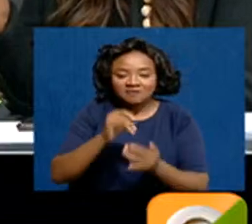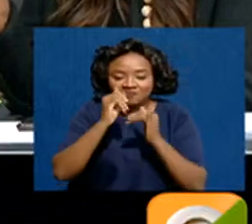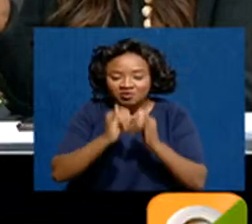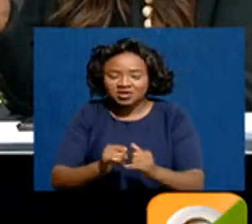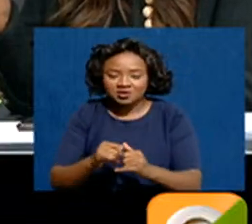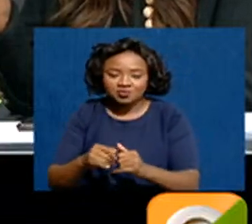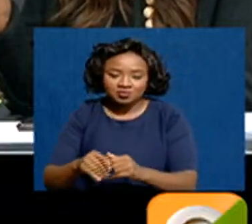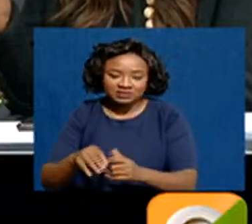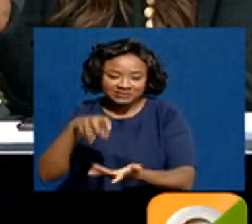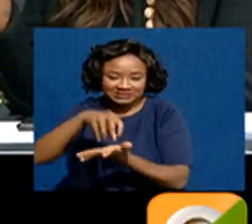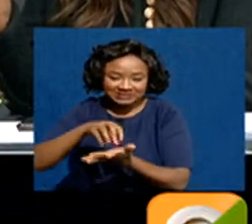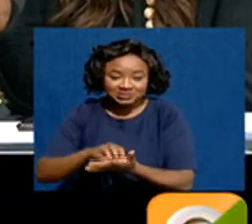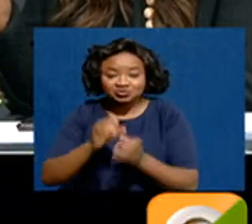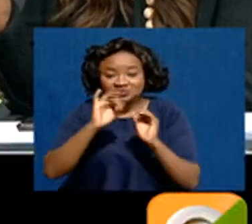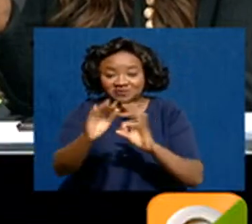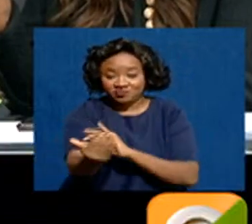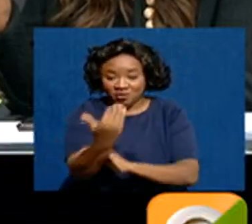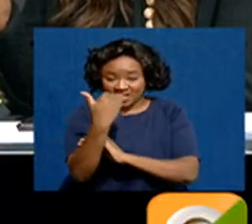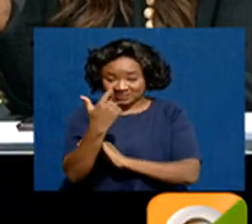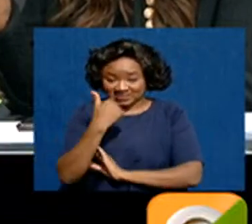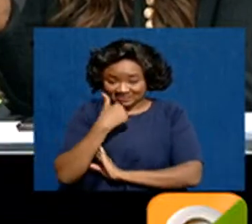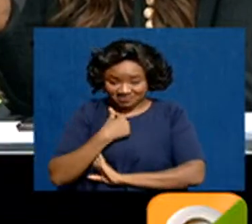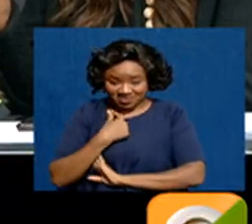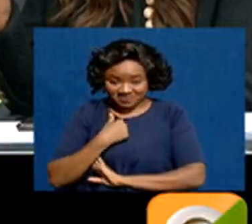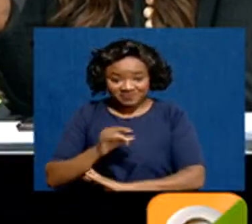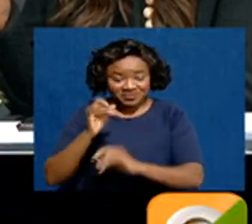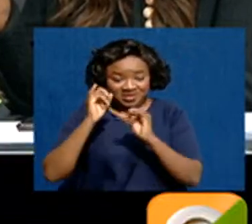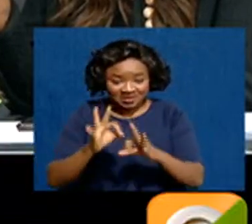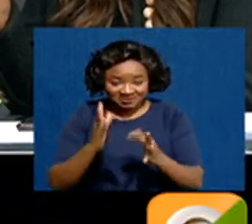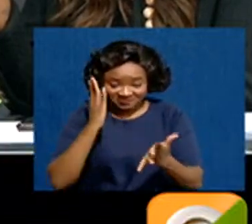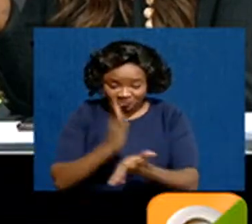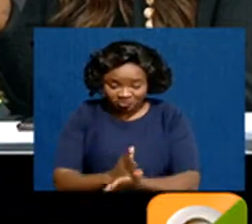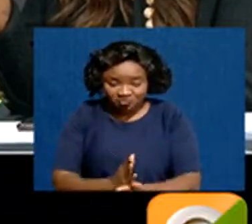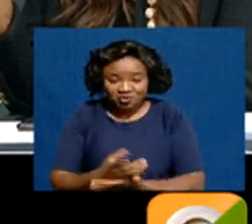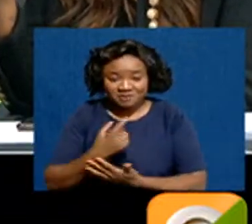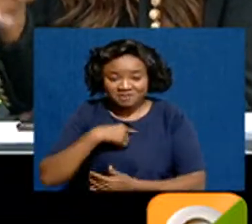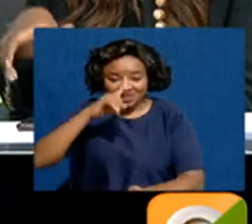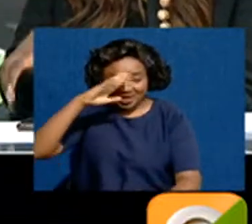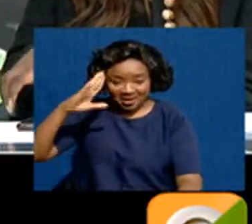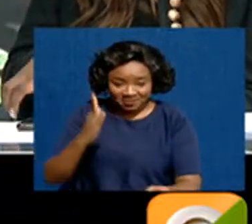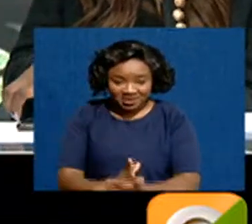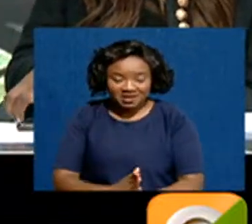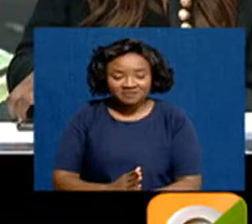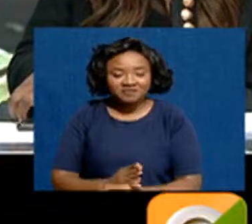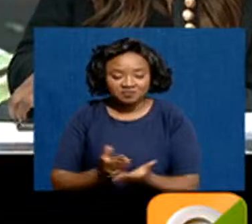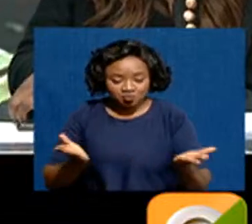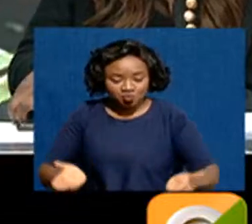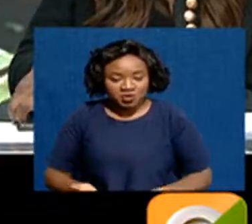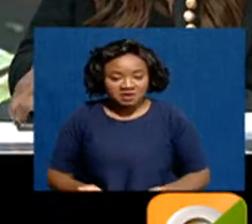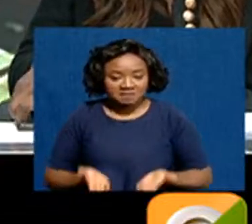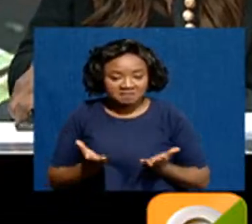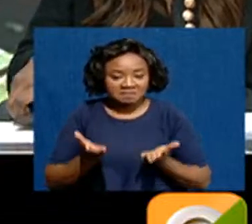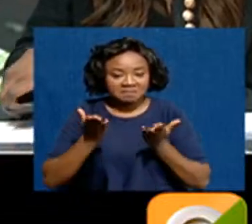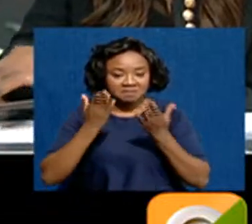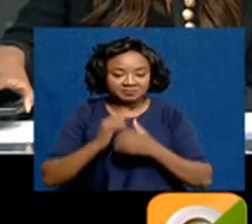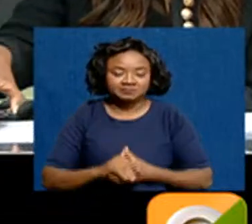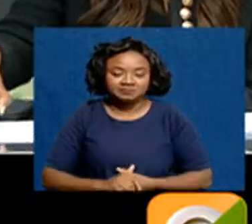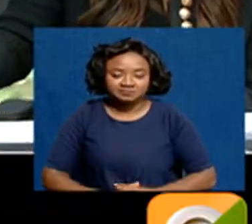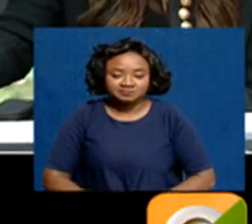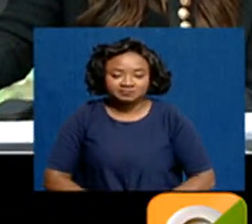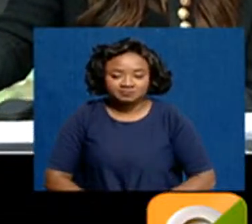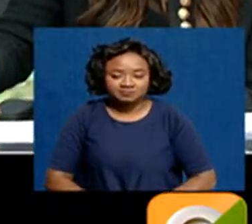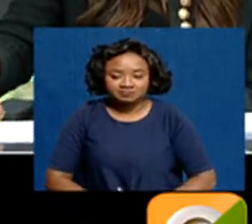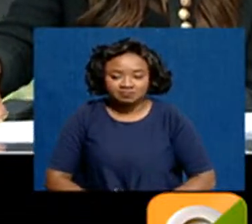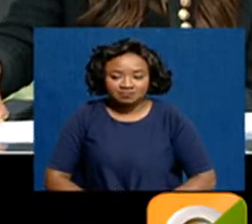If you ask Kipchumba Murkomen whether I have confidence that we are making progress on re-engineering our